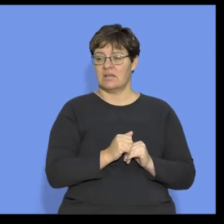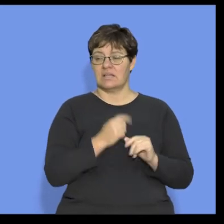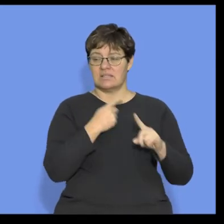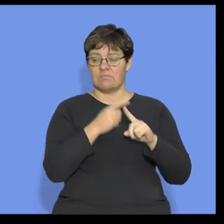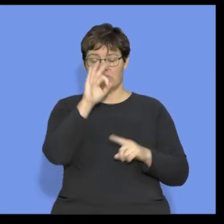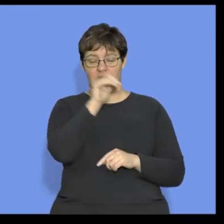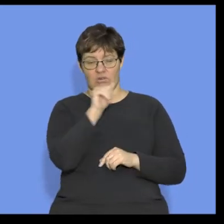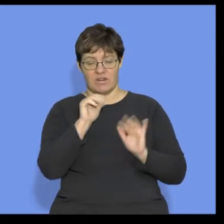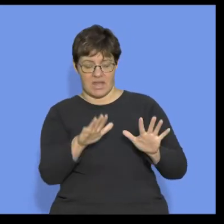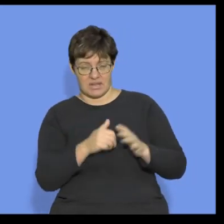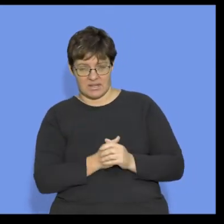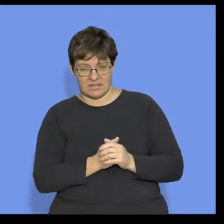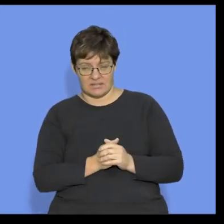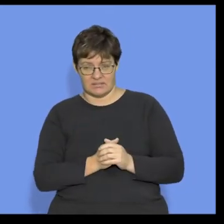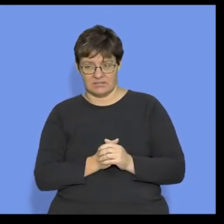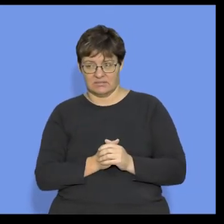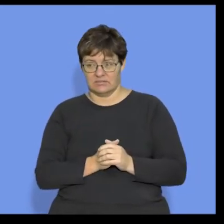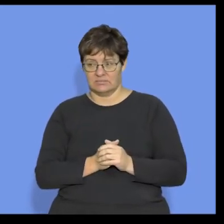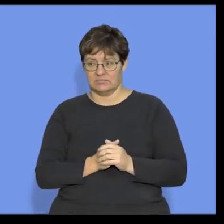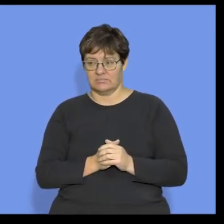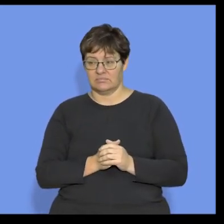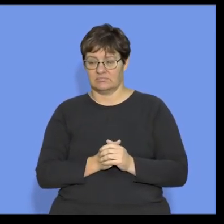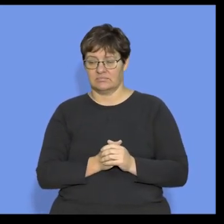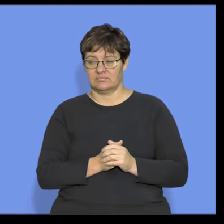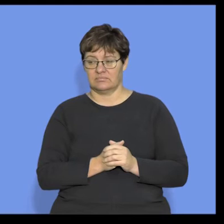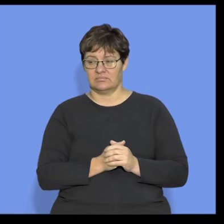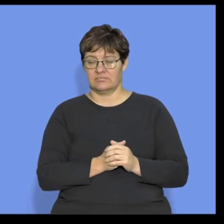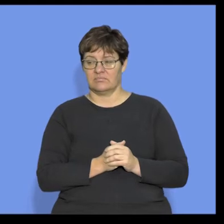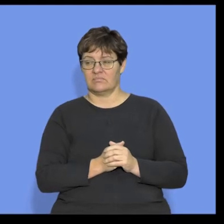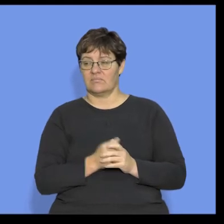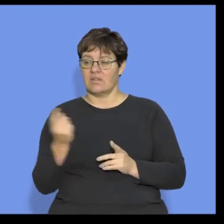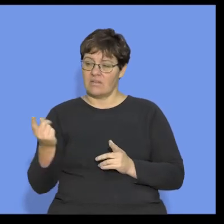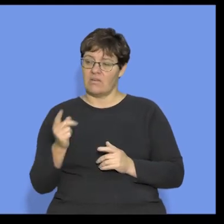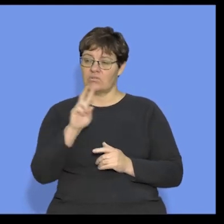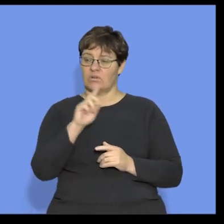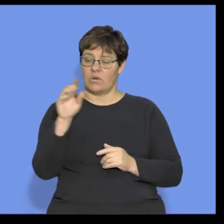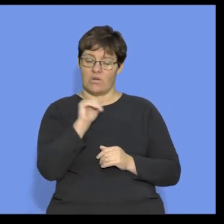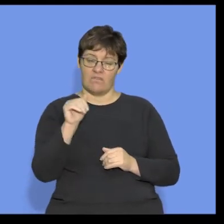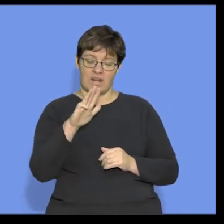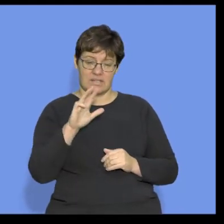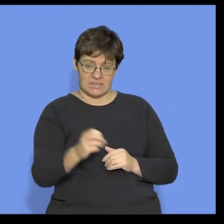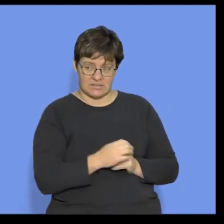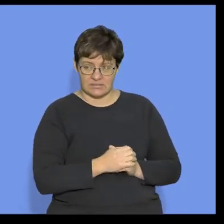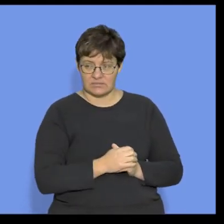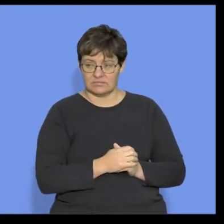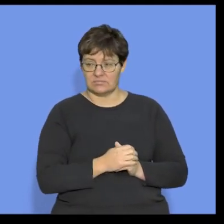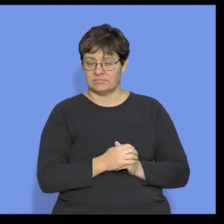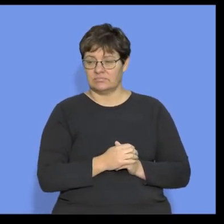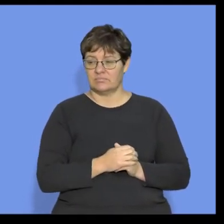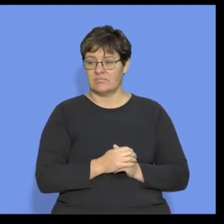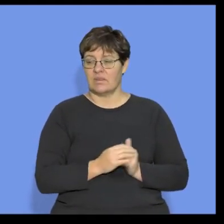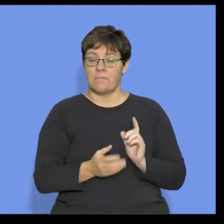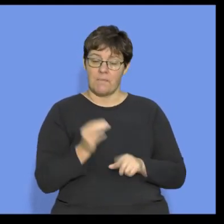7 out of 10 times 3 out of 9. We multiply, you get 21 over